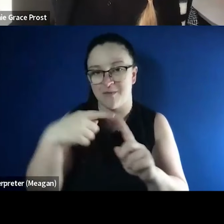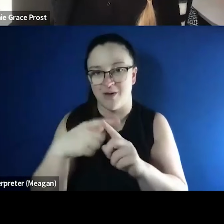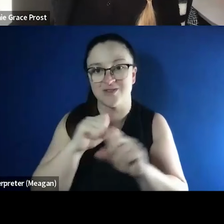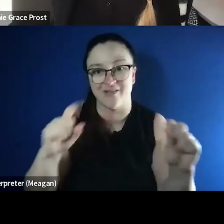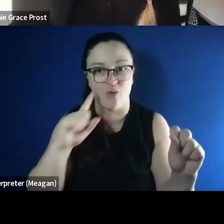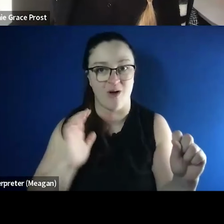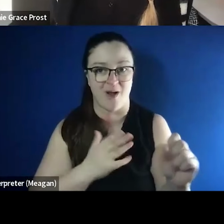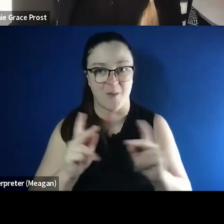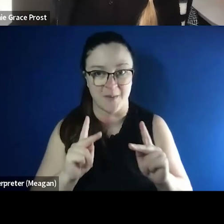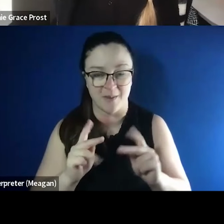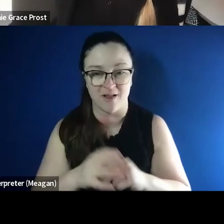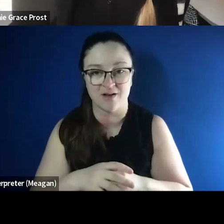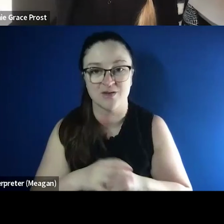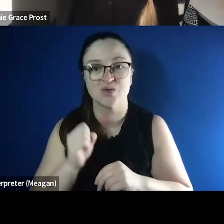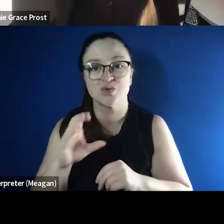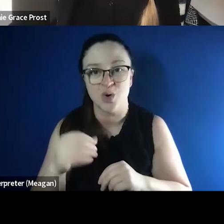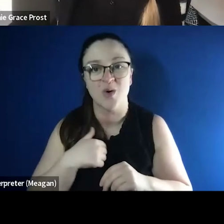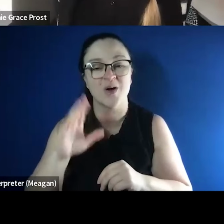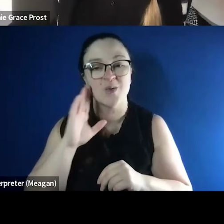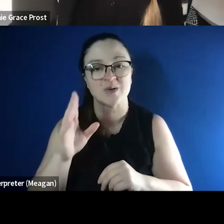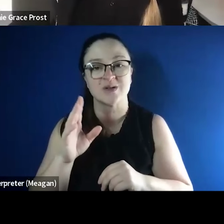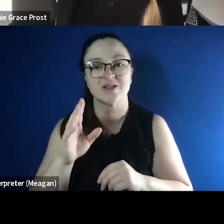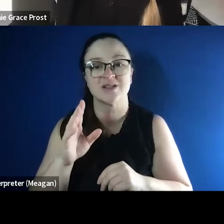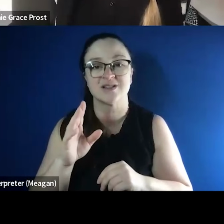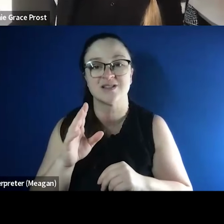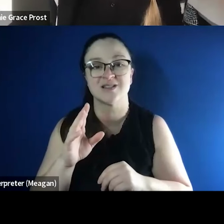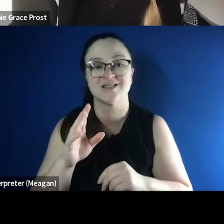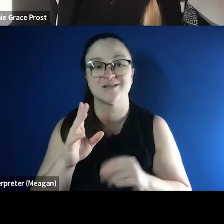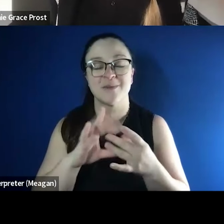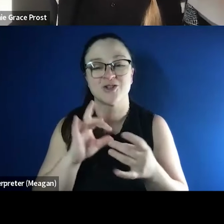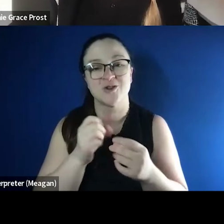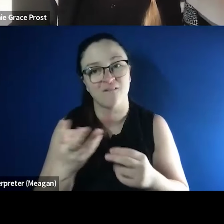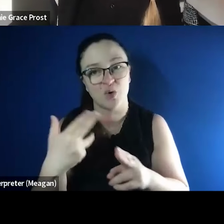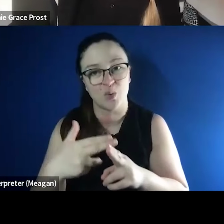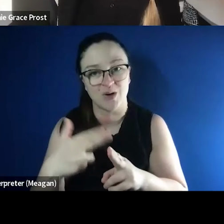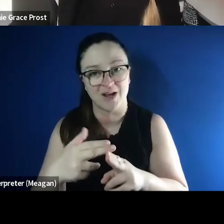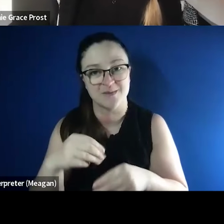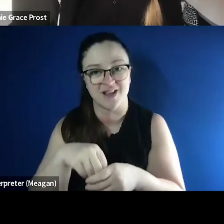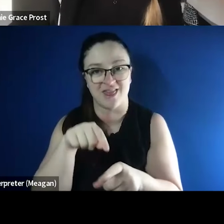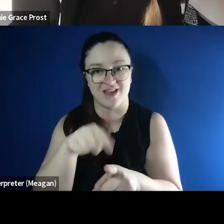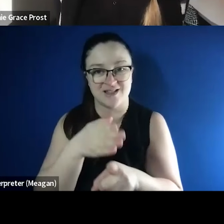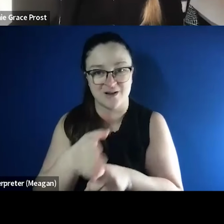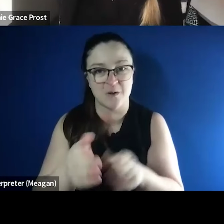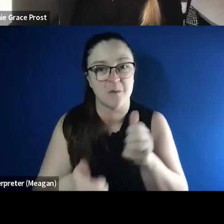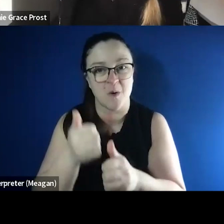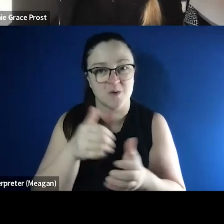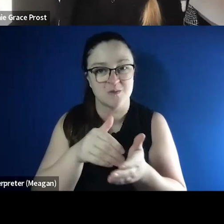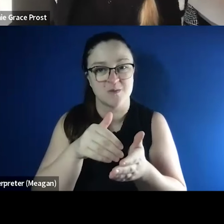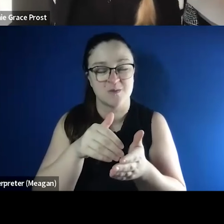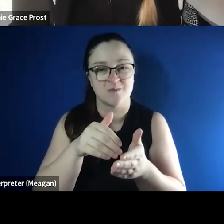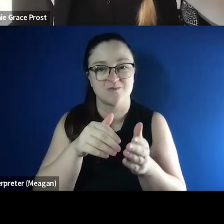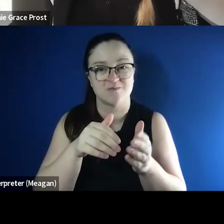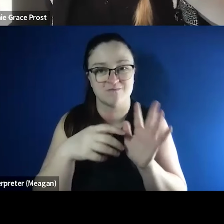So I would point folks to a couple of scholars in this area. The most prominent here in the United States is Susan